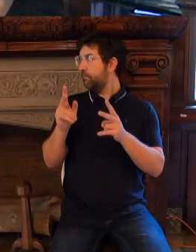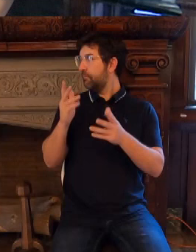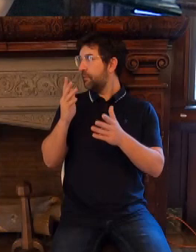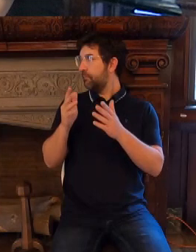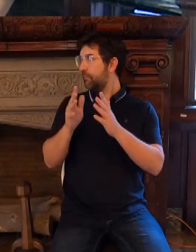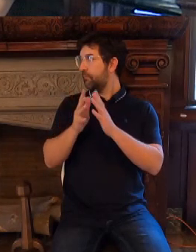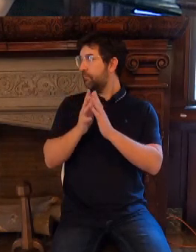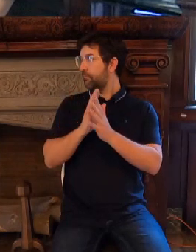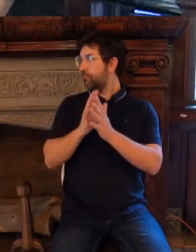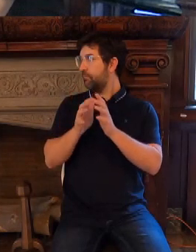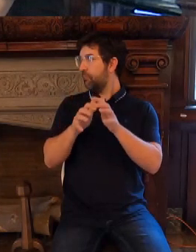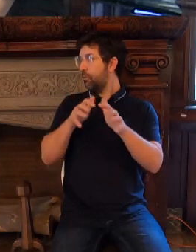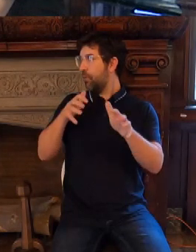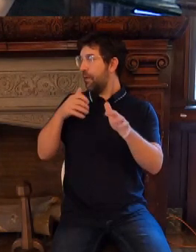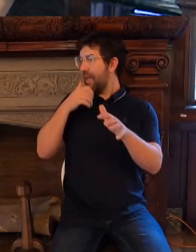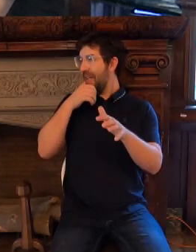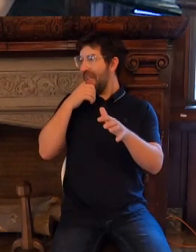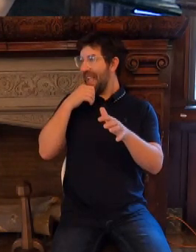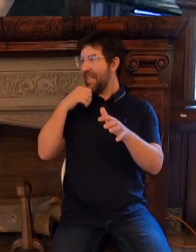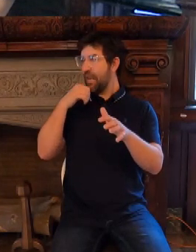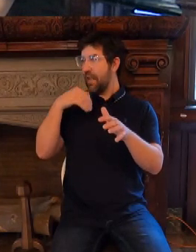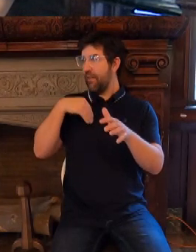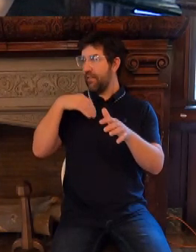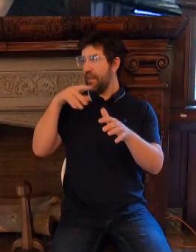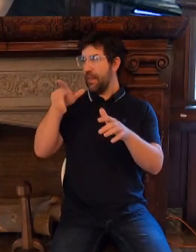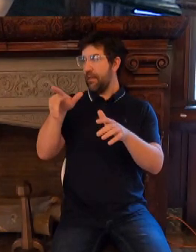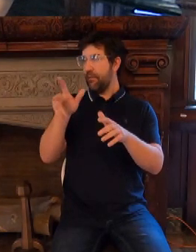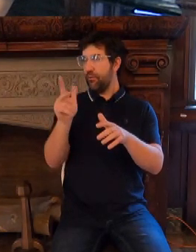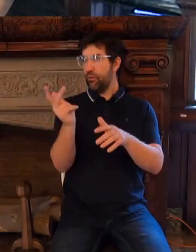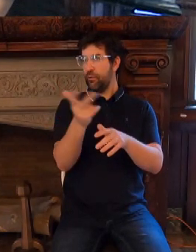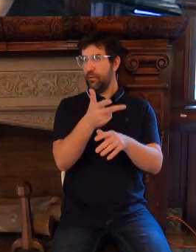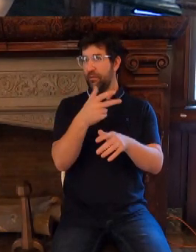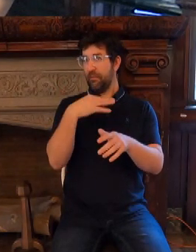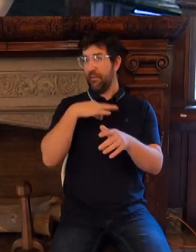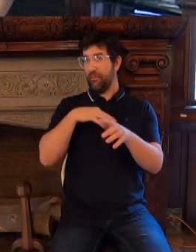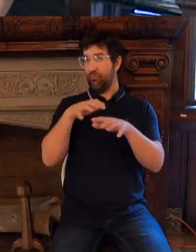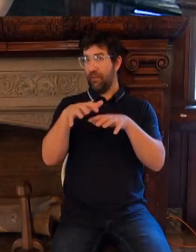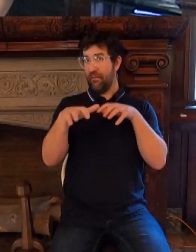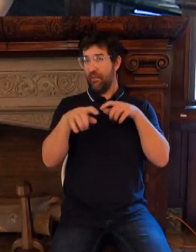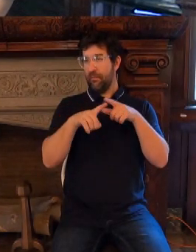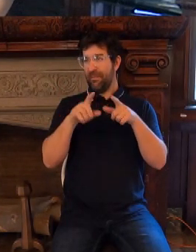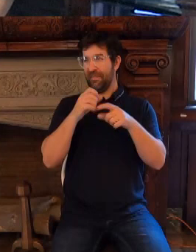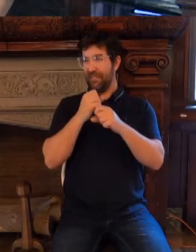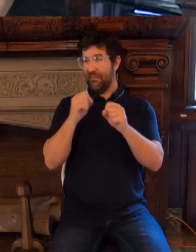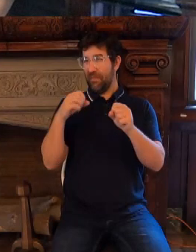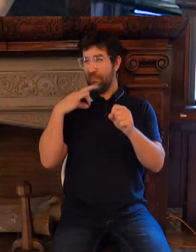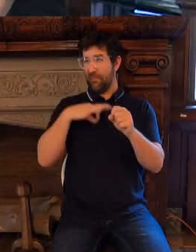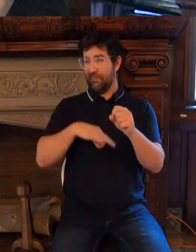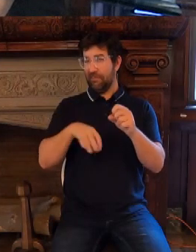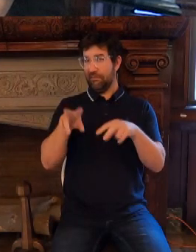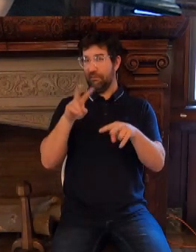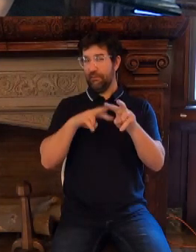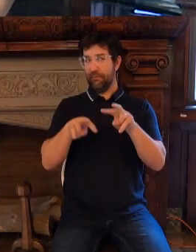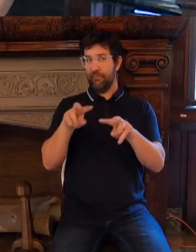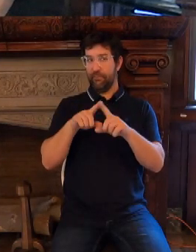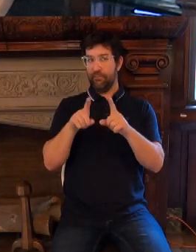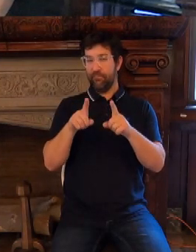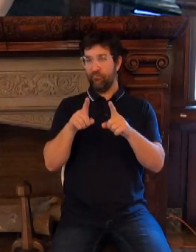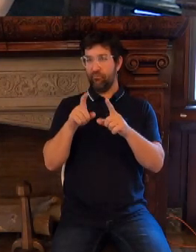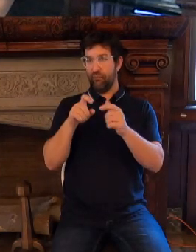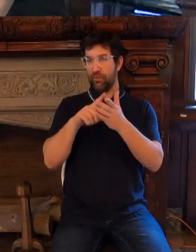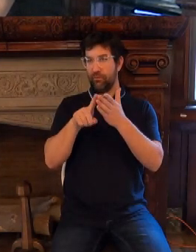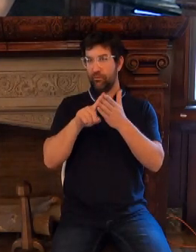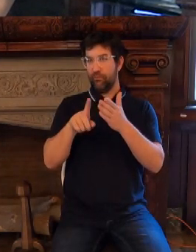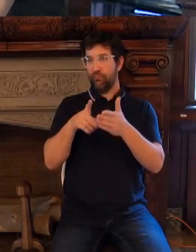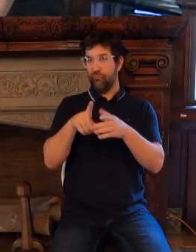traffic benefit to not permitting that left turn. I don't necessarily see a safety benefit, but that's the type of thing we can look into during